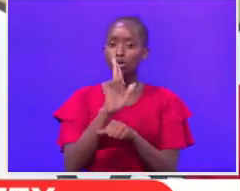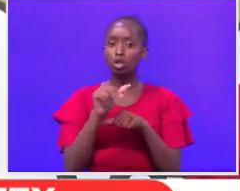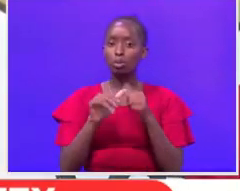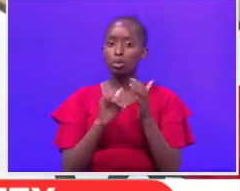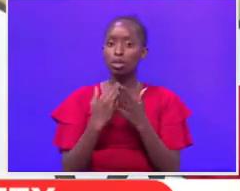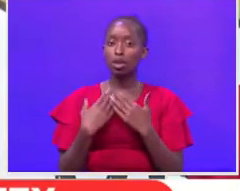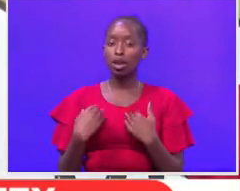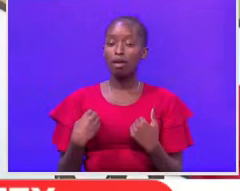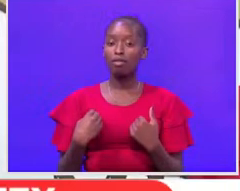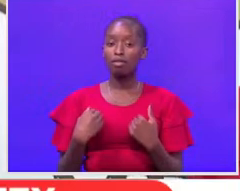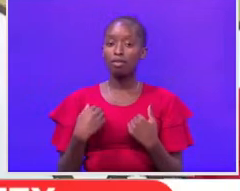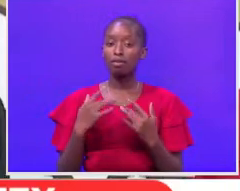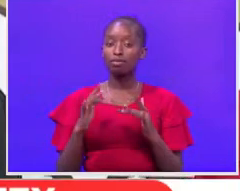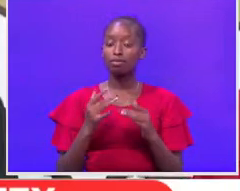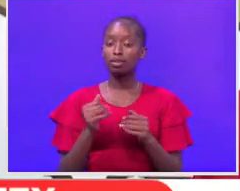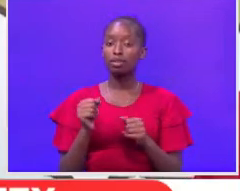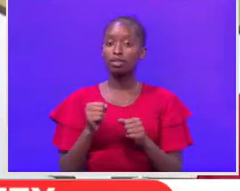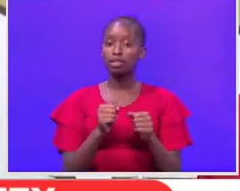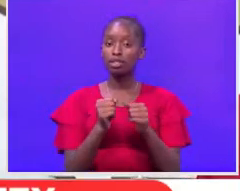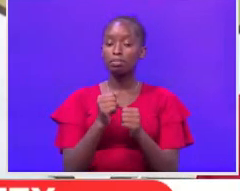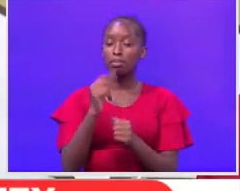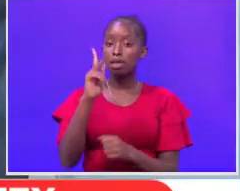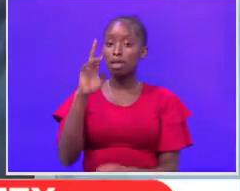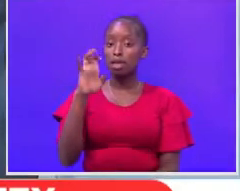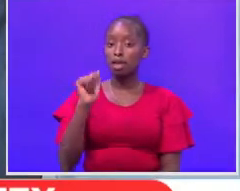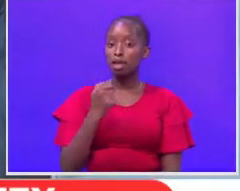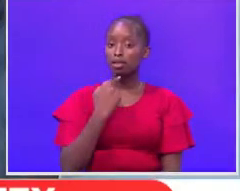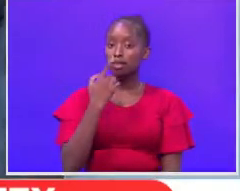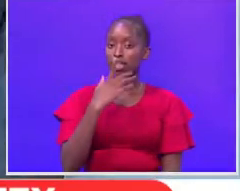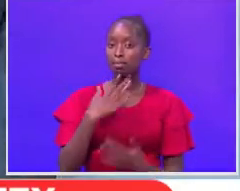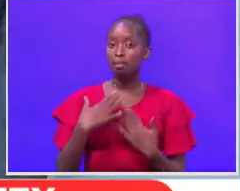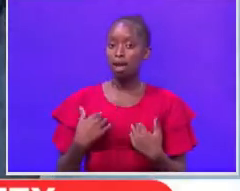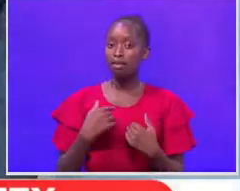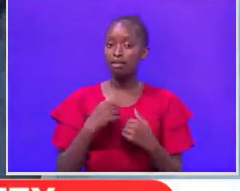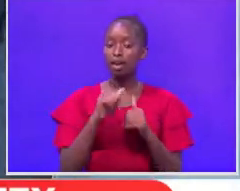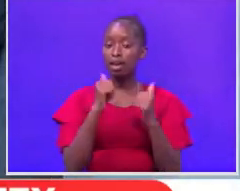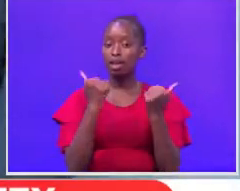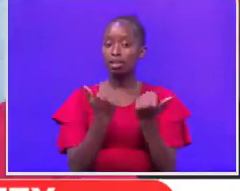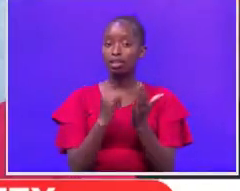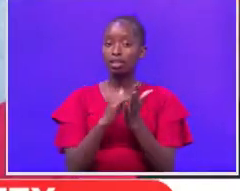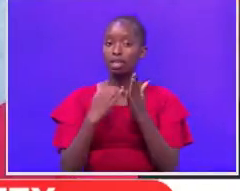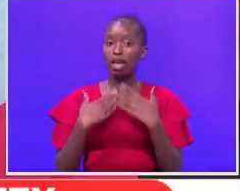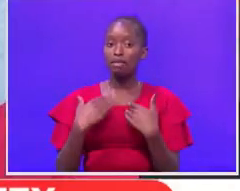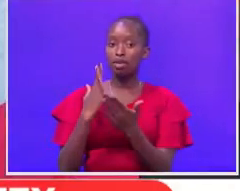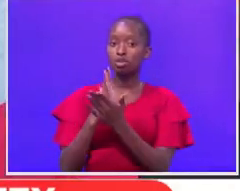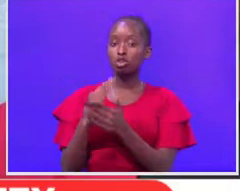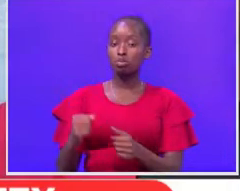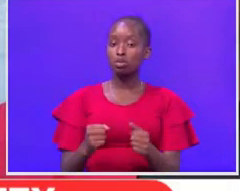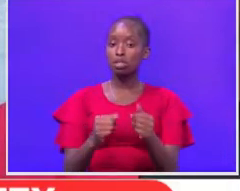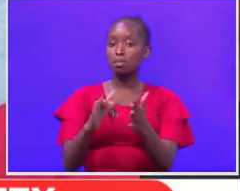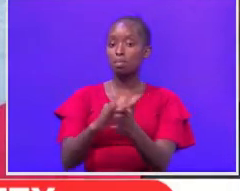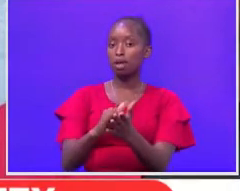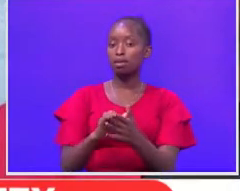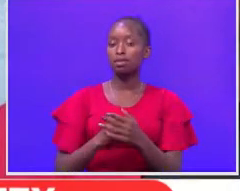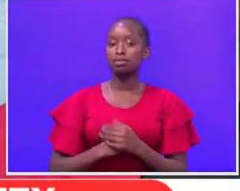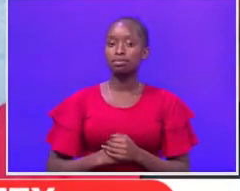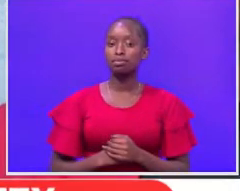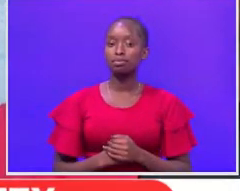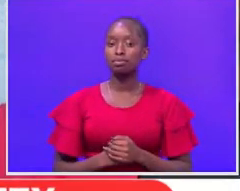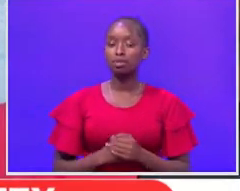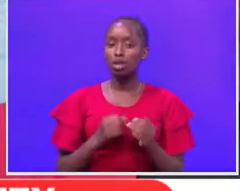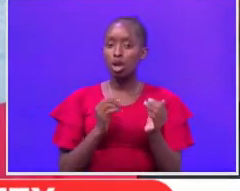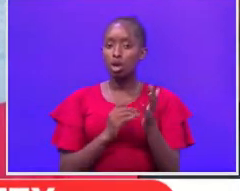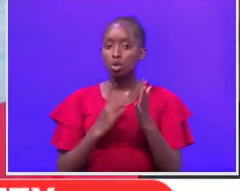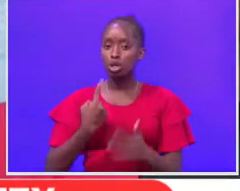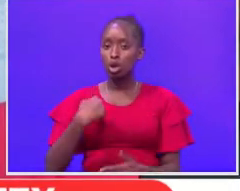system in the medical sector by KRA, urging the tax collection agency to immediately withdraw the system. Doctors took an oath to